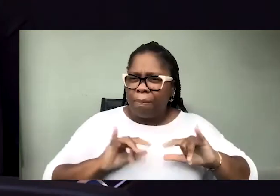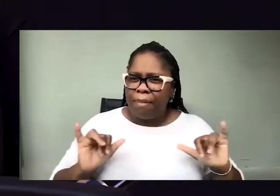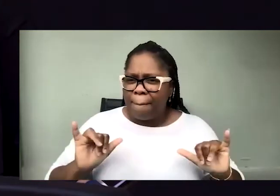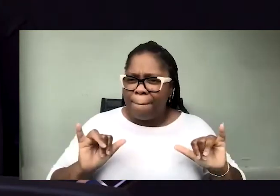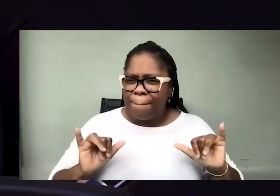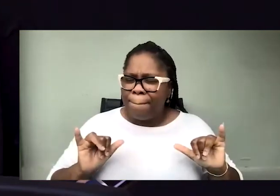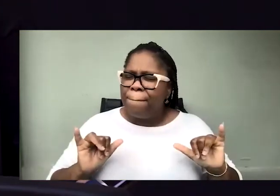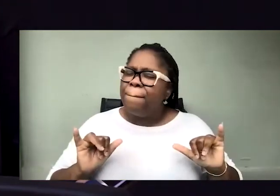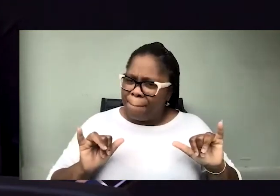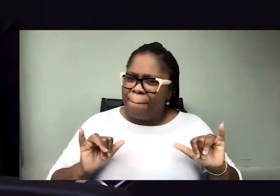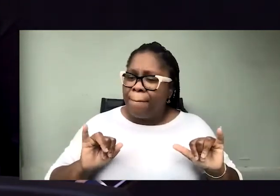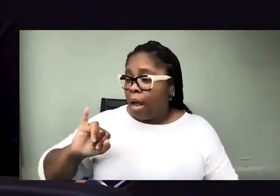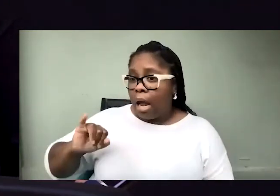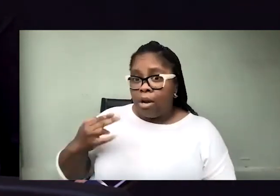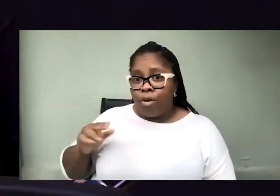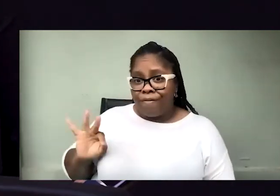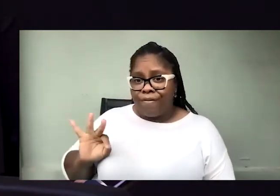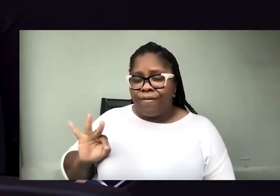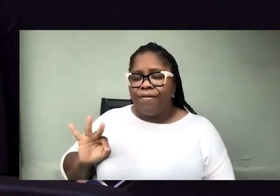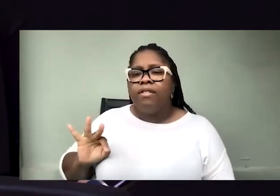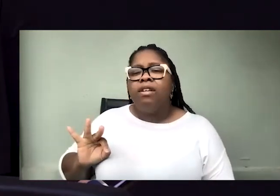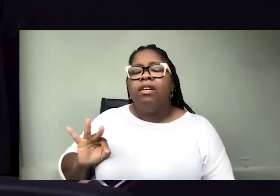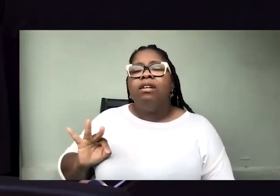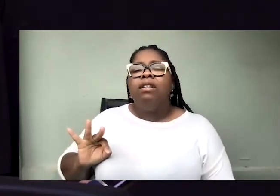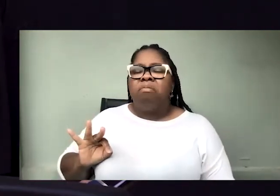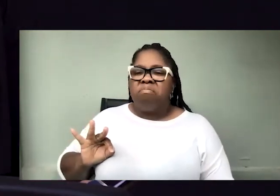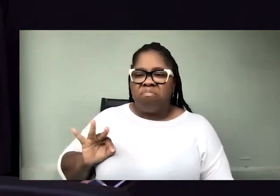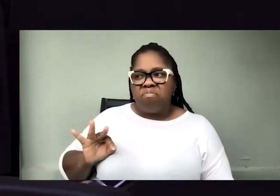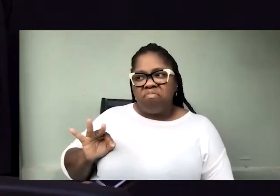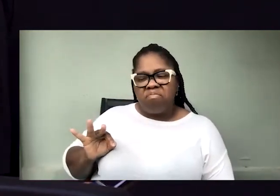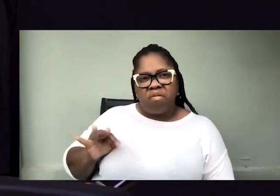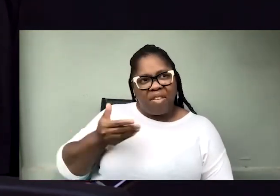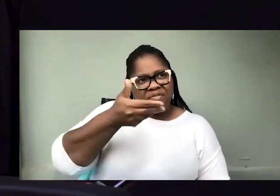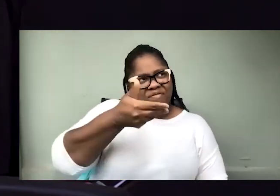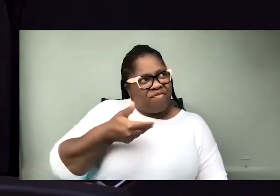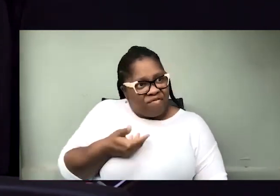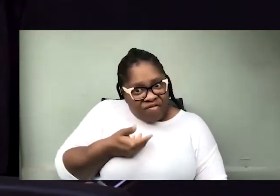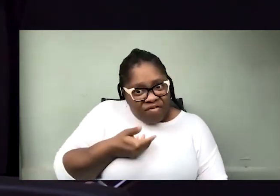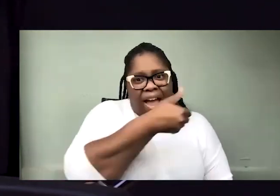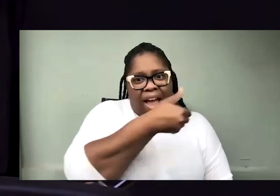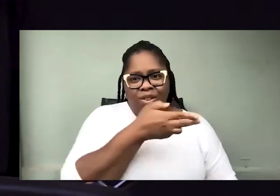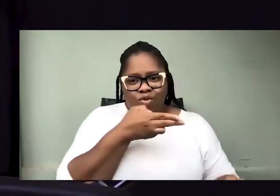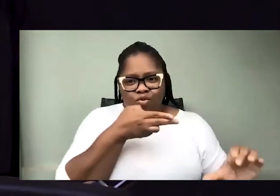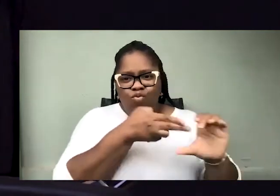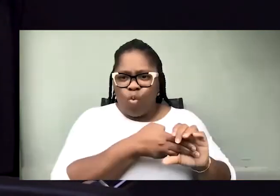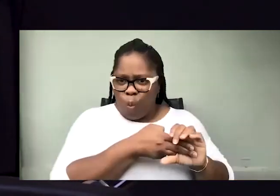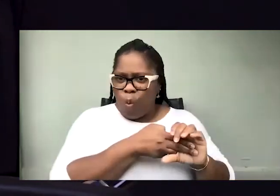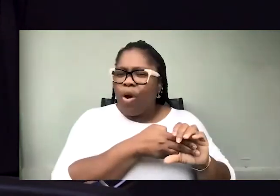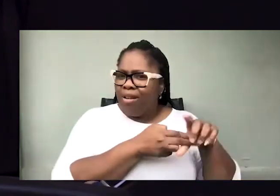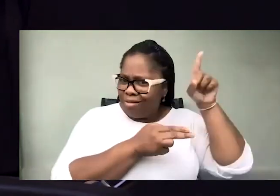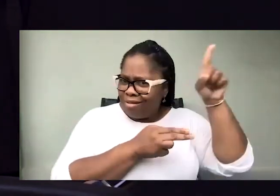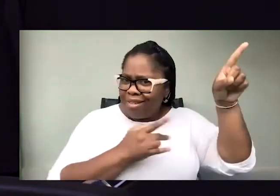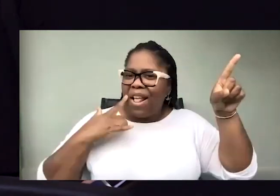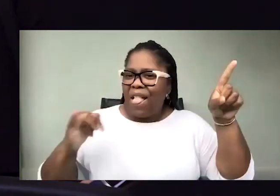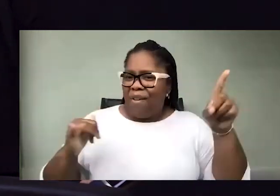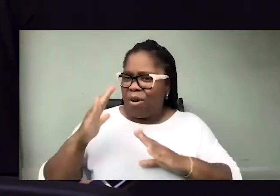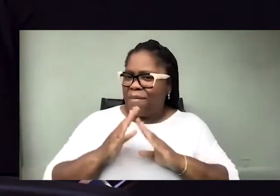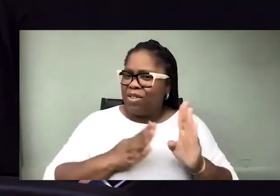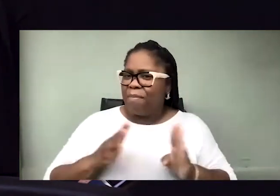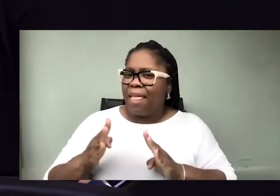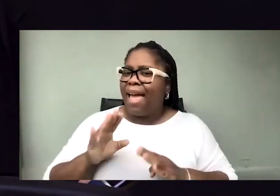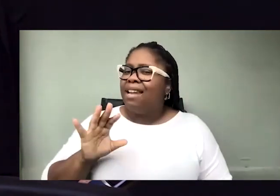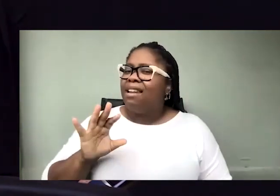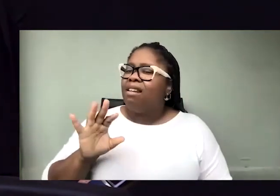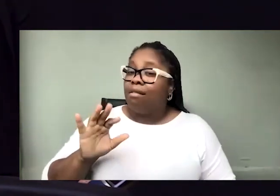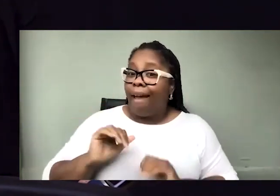this work, IHF actually received an invitation to join the master plan at the funders level. Which you may not